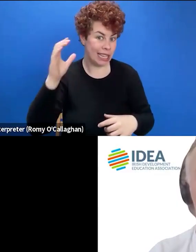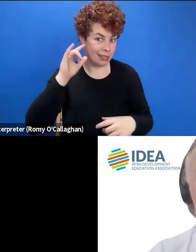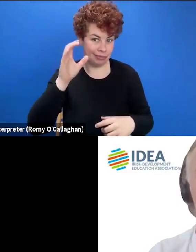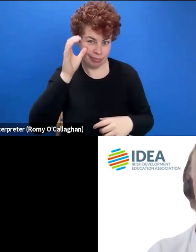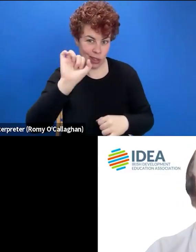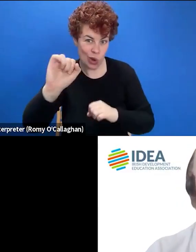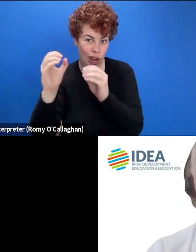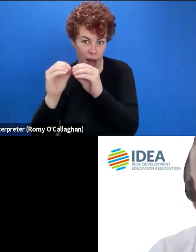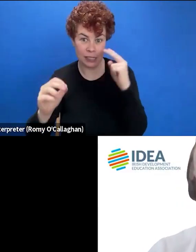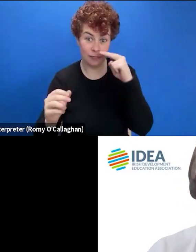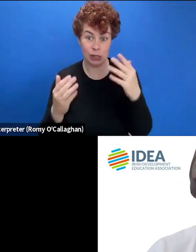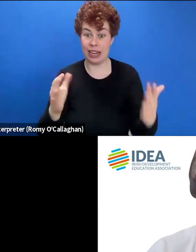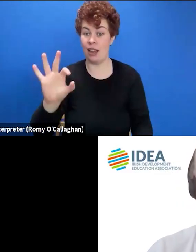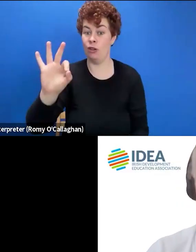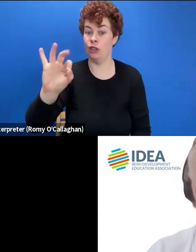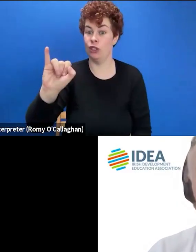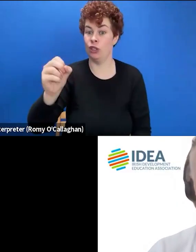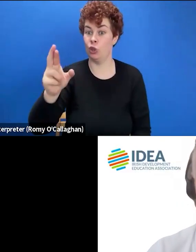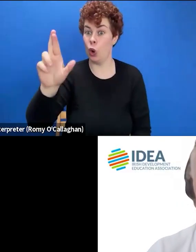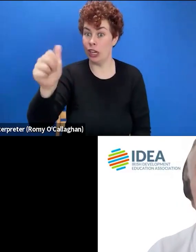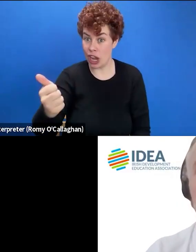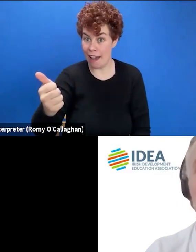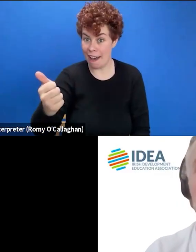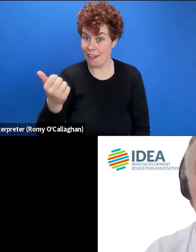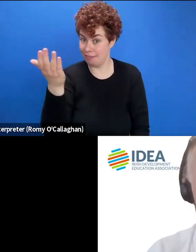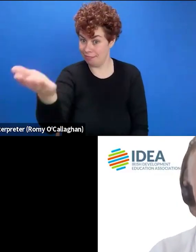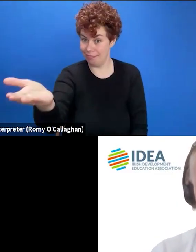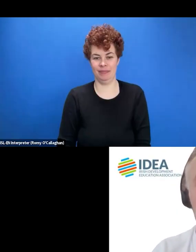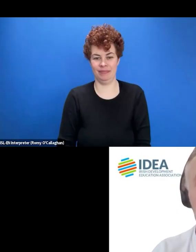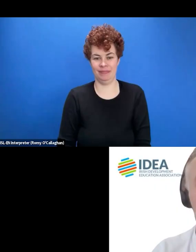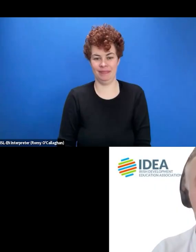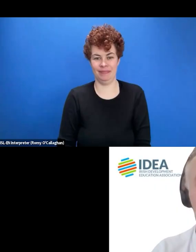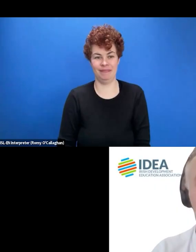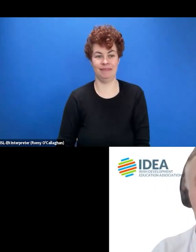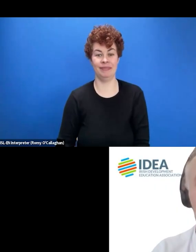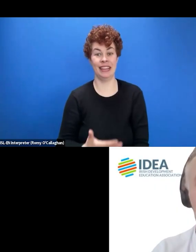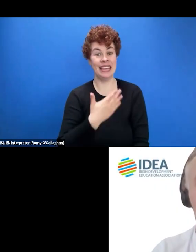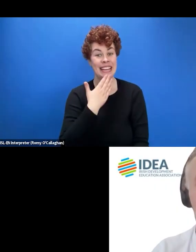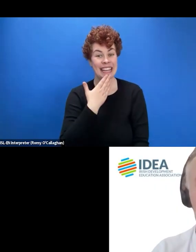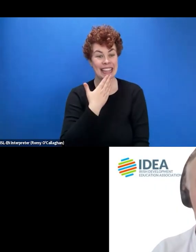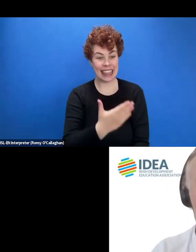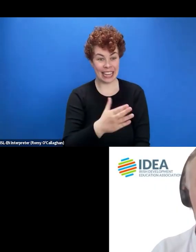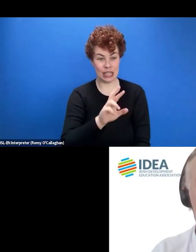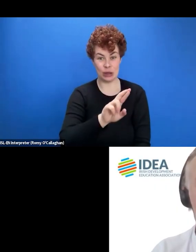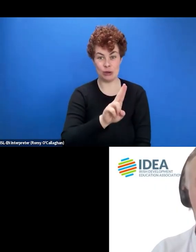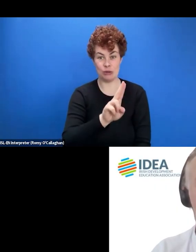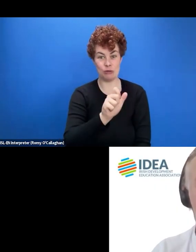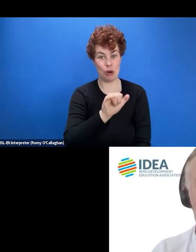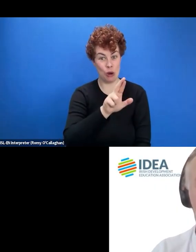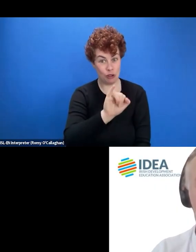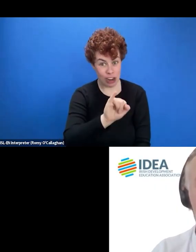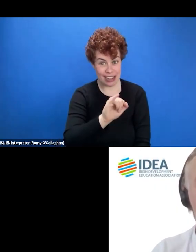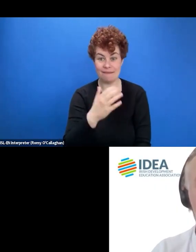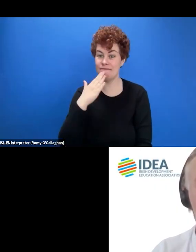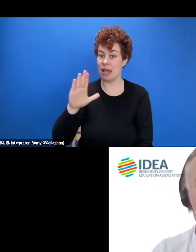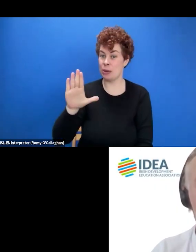will welcome Giorgia now to the screen to hear from her today. So thanks so much. Thank you so much, Rory. And thanks a lot to